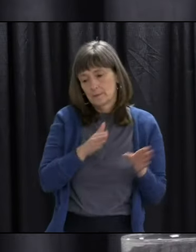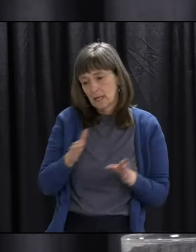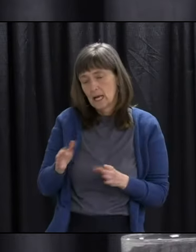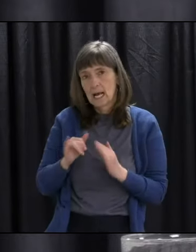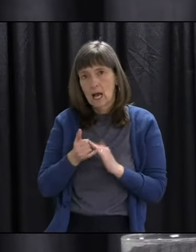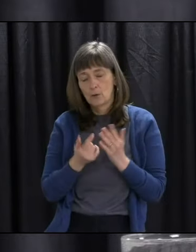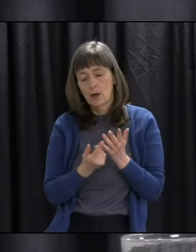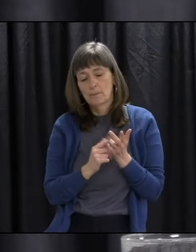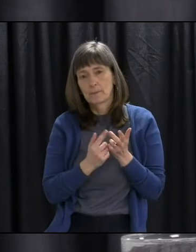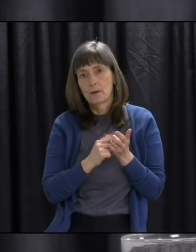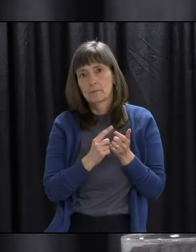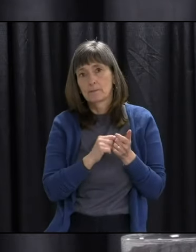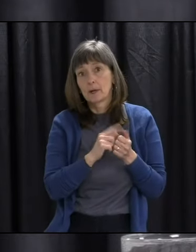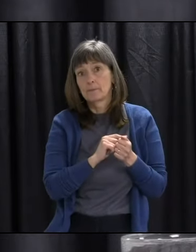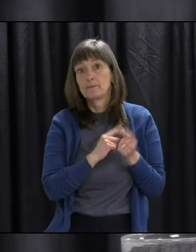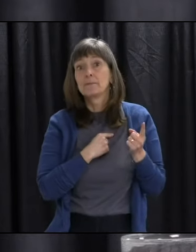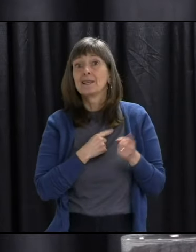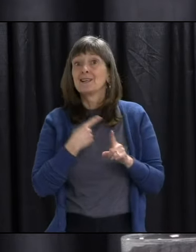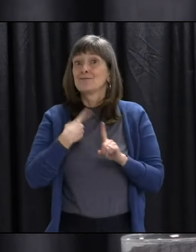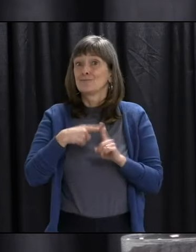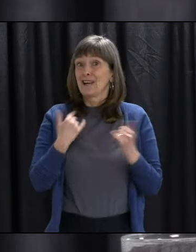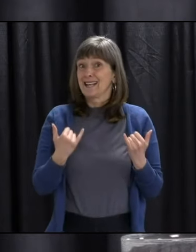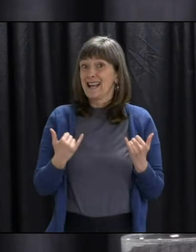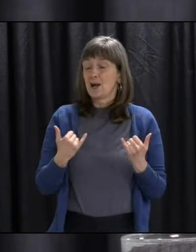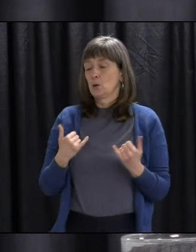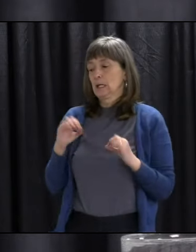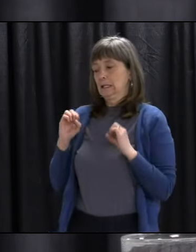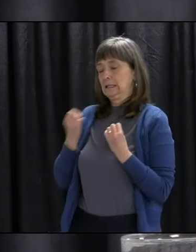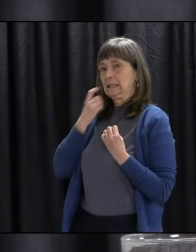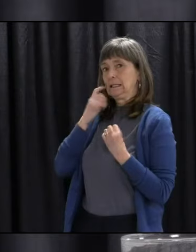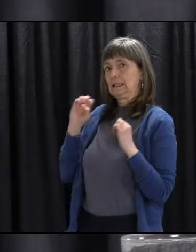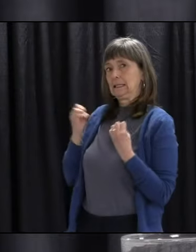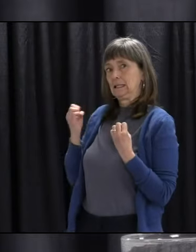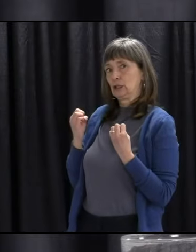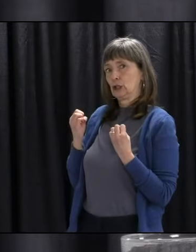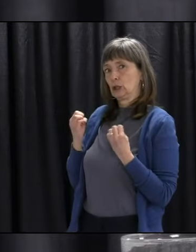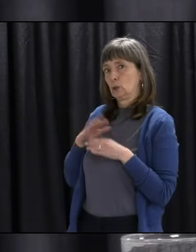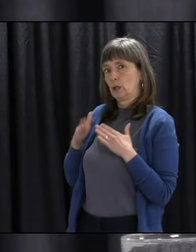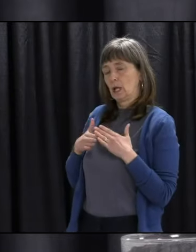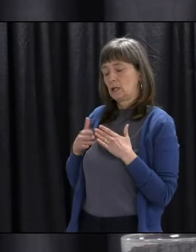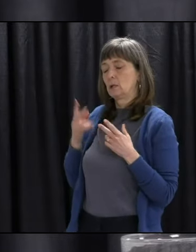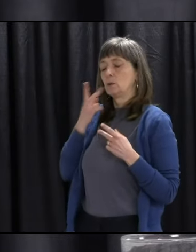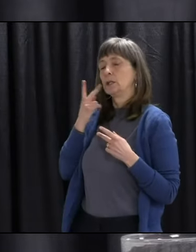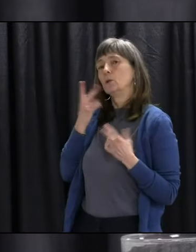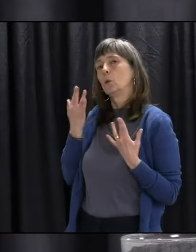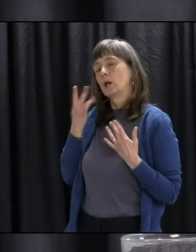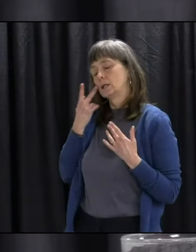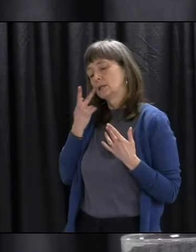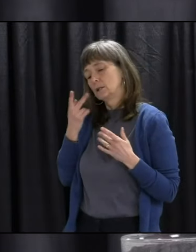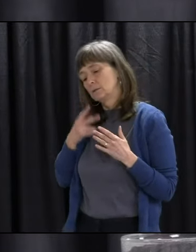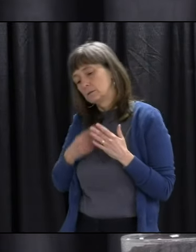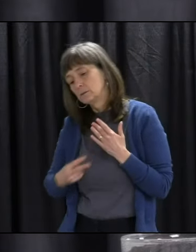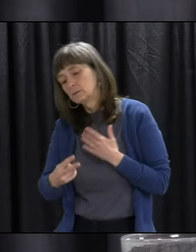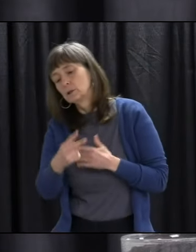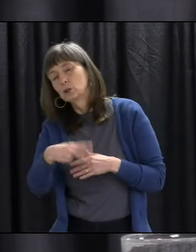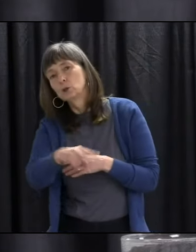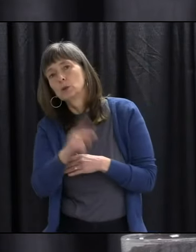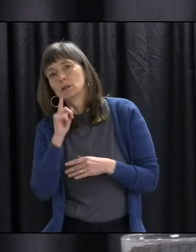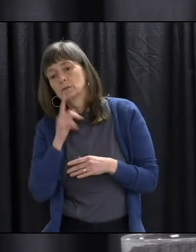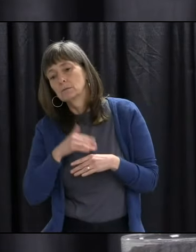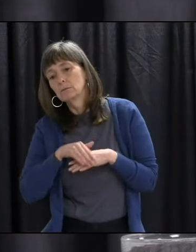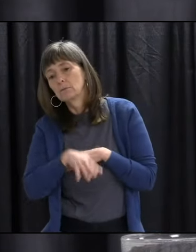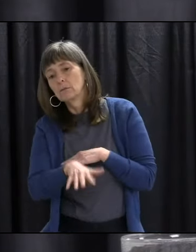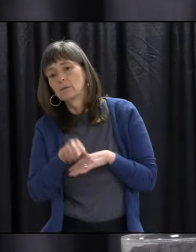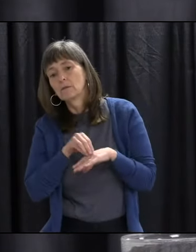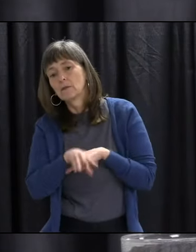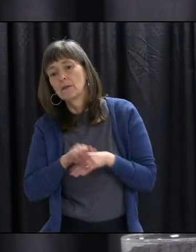to see what the effects of the Easter vacation period have done to our figures. and only then we'll be in a better position